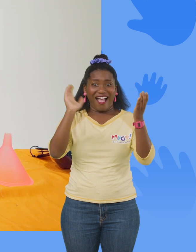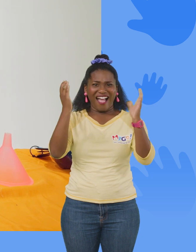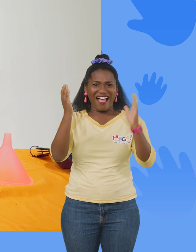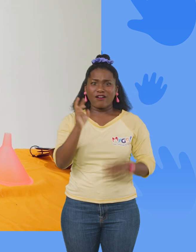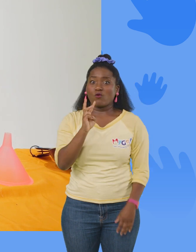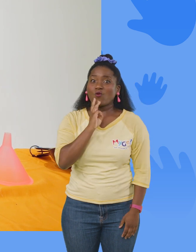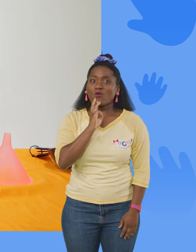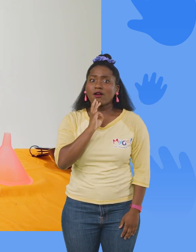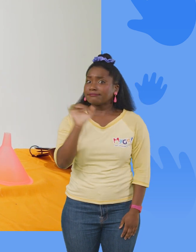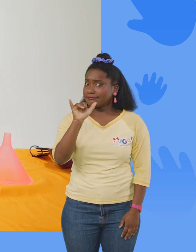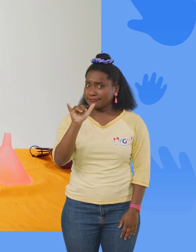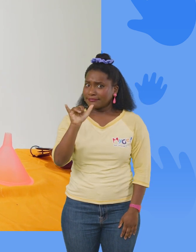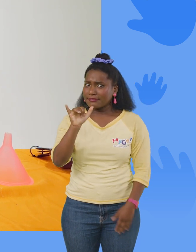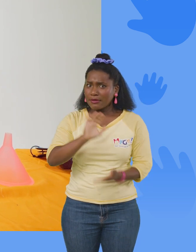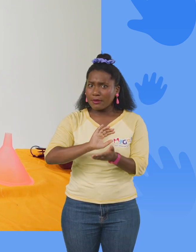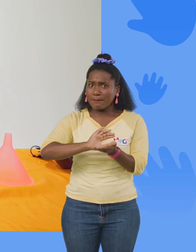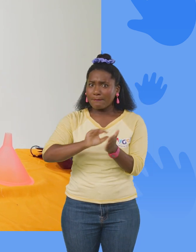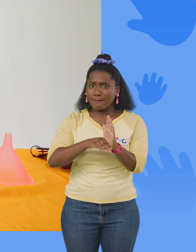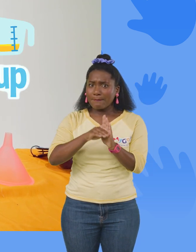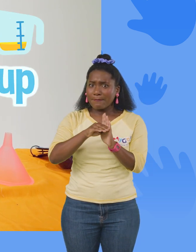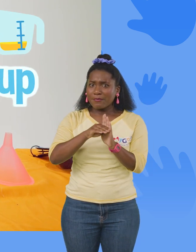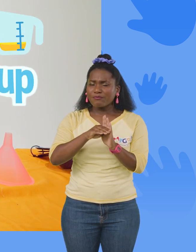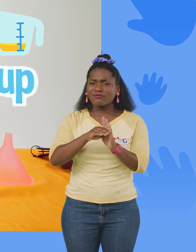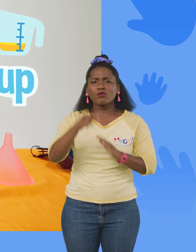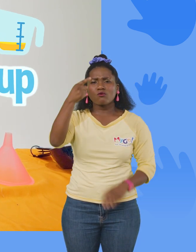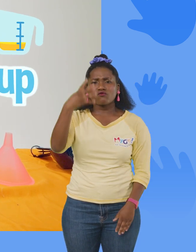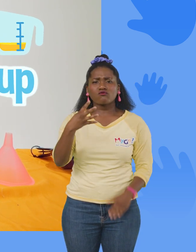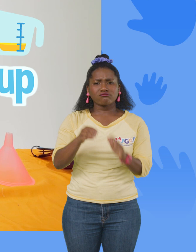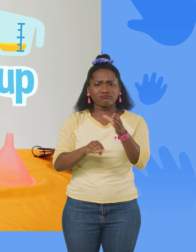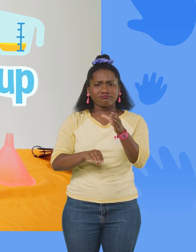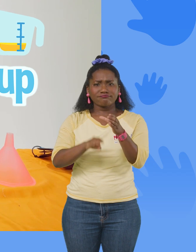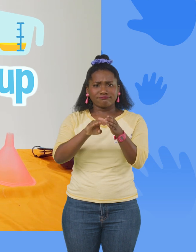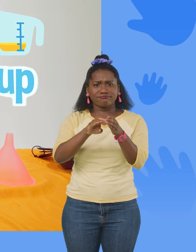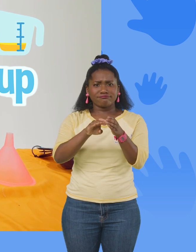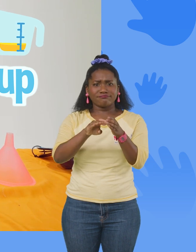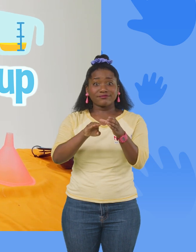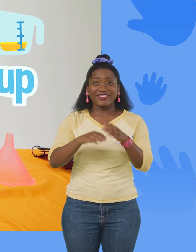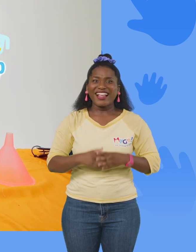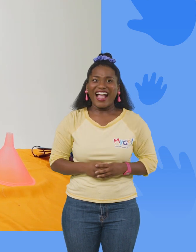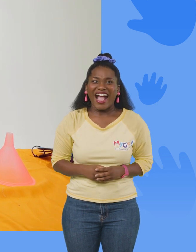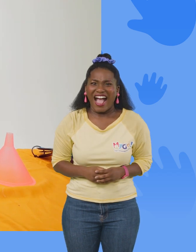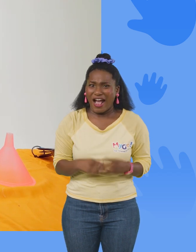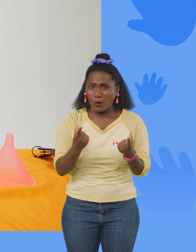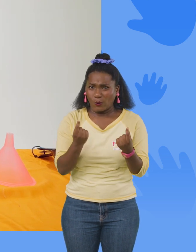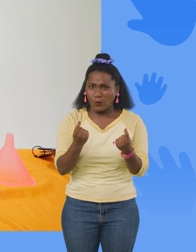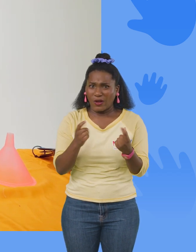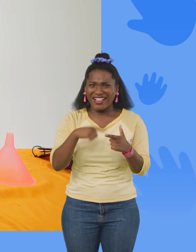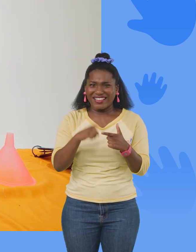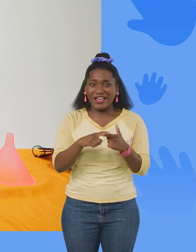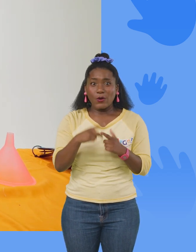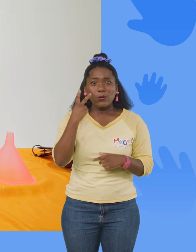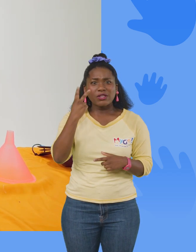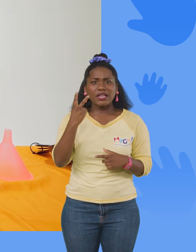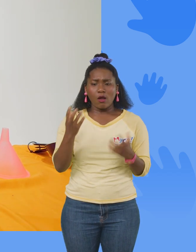water, the same amount. So let's do a quarter of a cup. And then we can see what